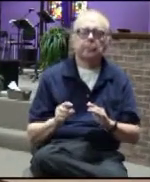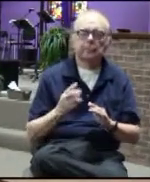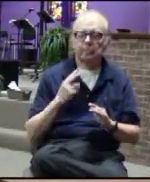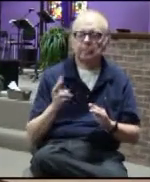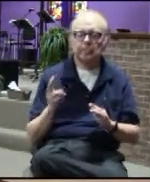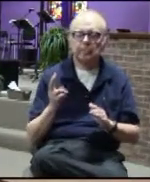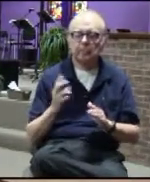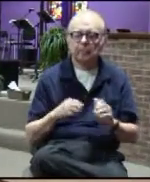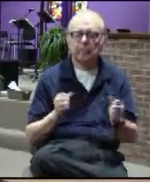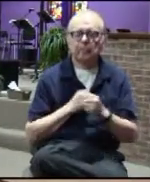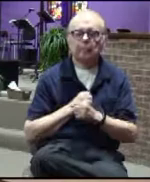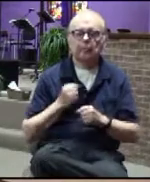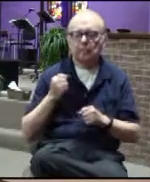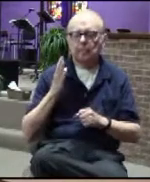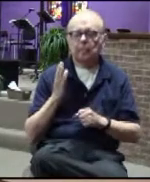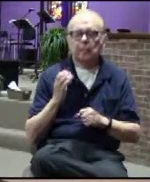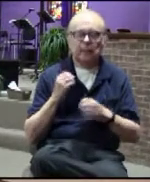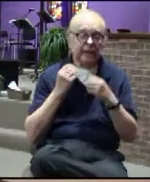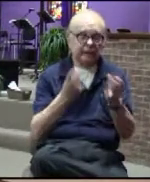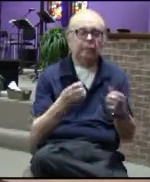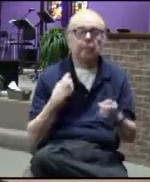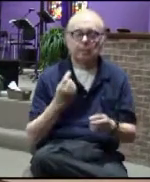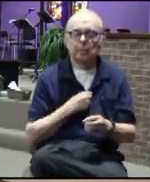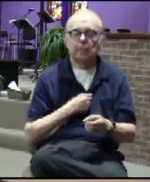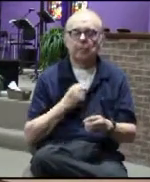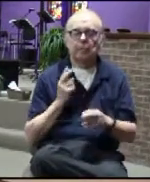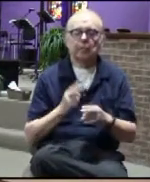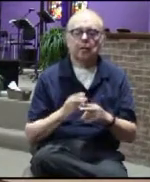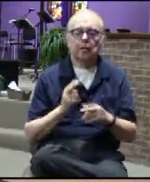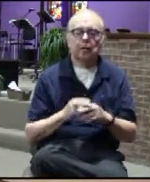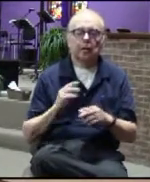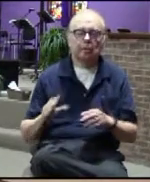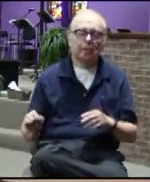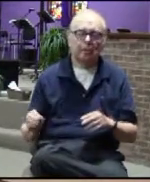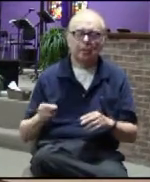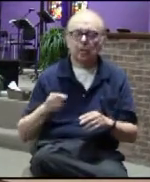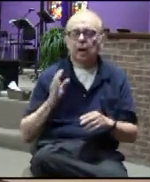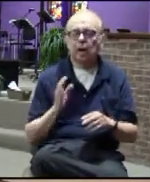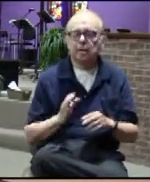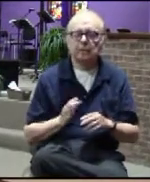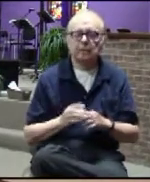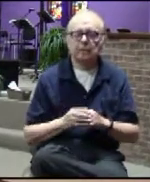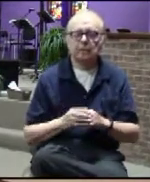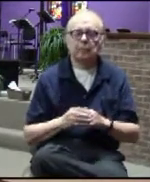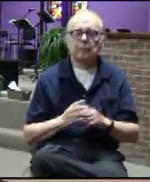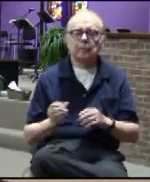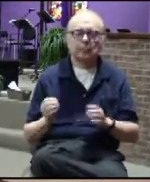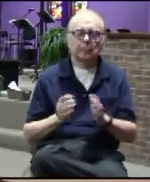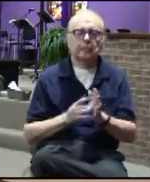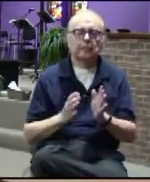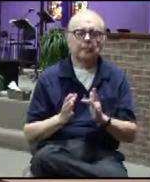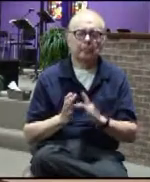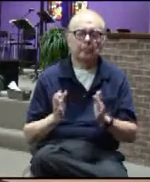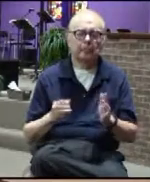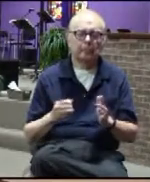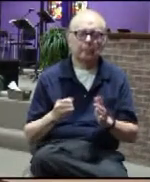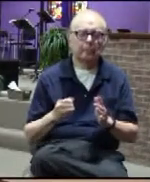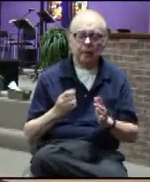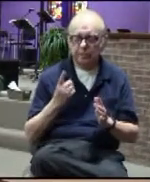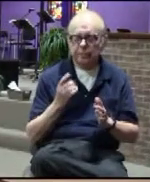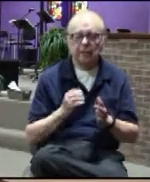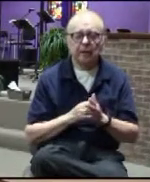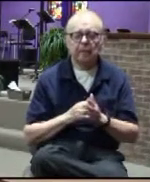see what great love the Father has lavished on us that we should be called the children of God Jesus God